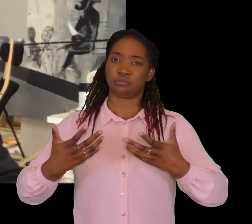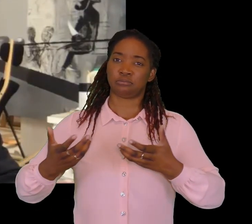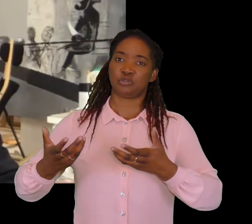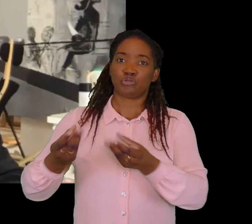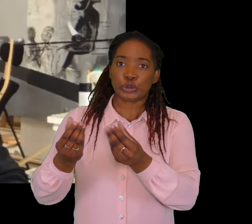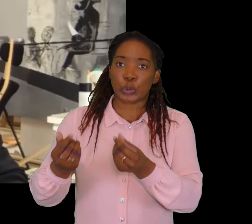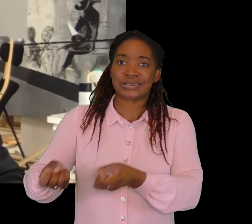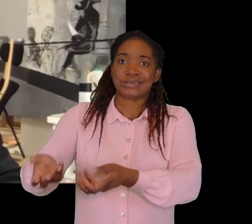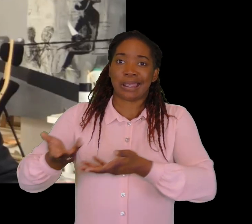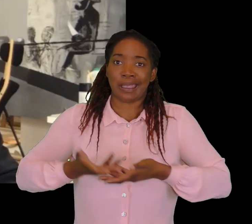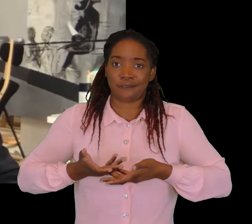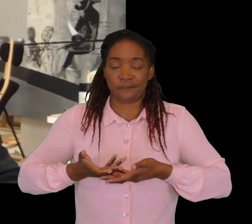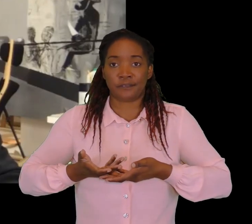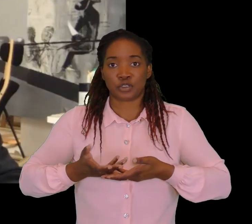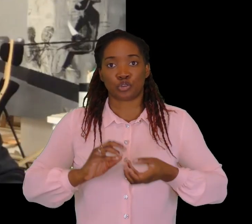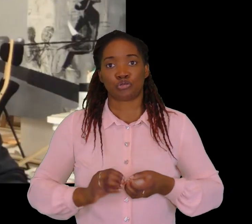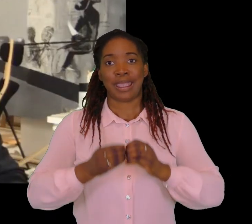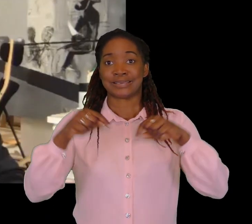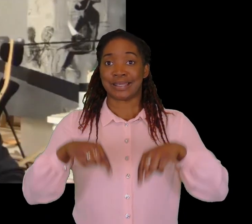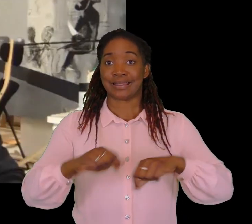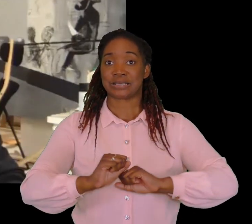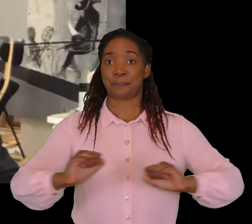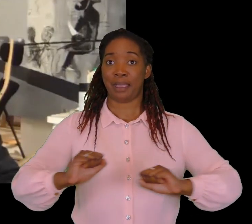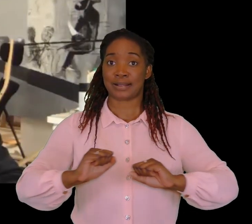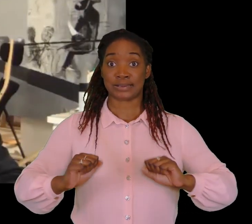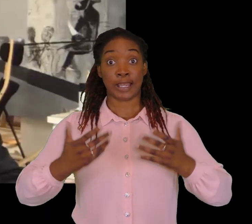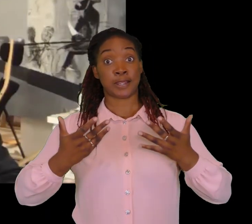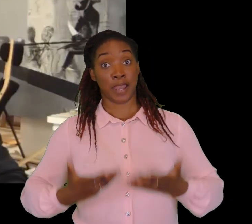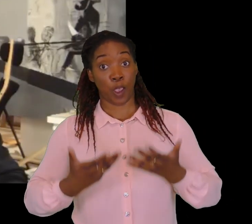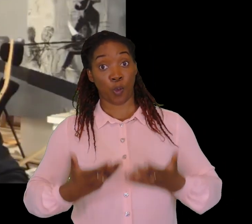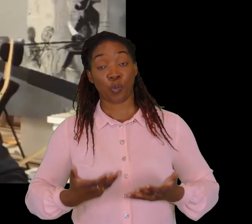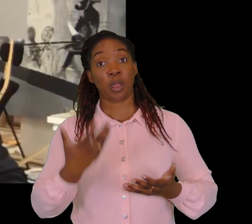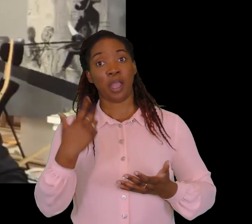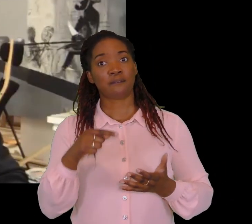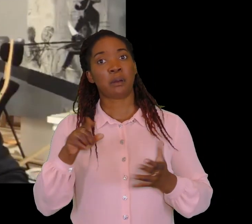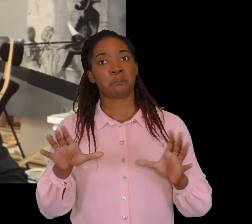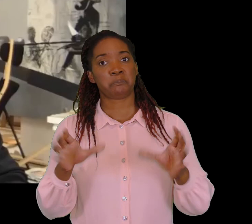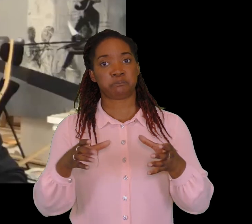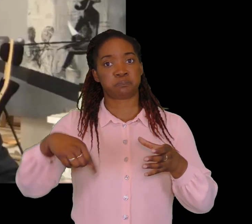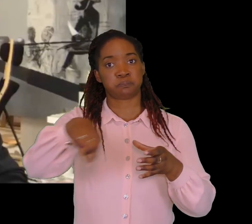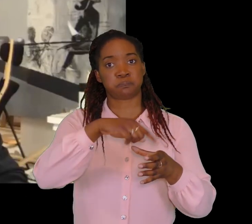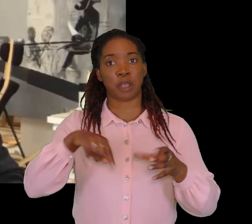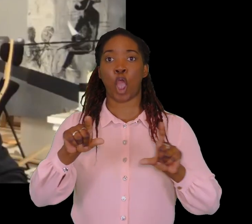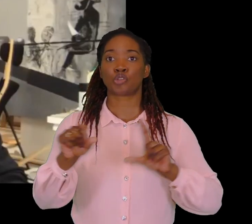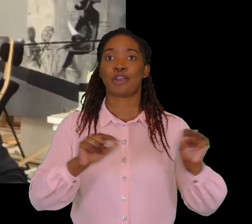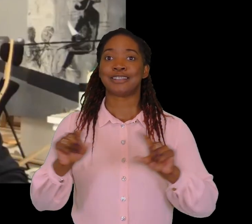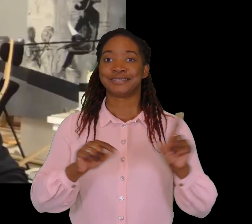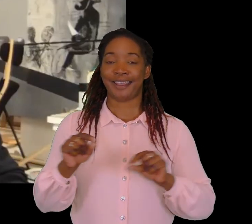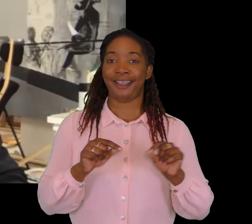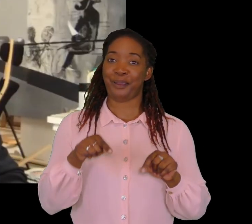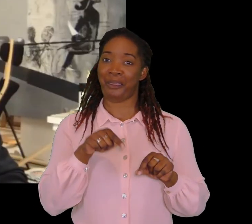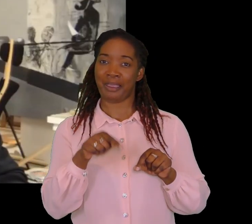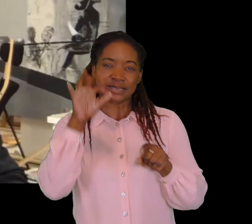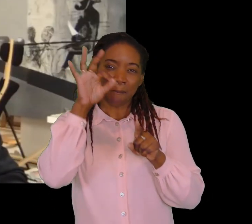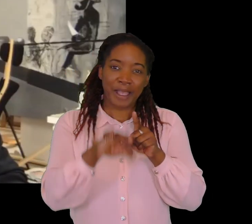and resources to creating this space whereby we now have that genre called the curator, who's looking in